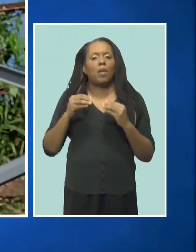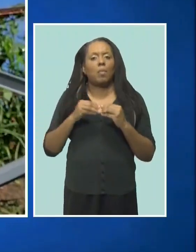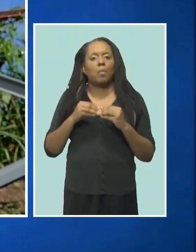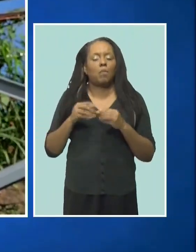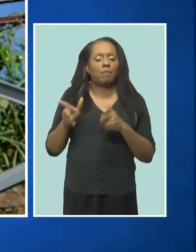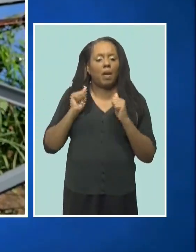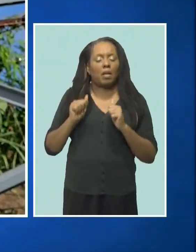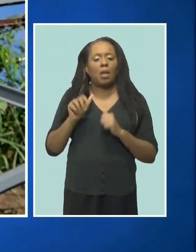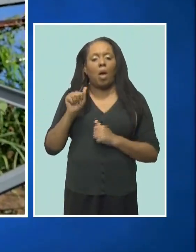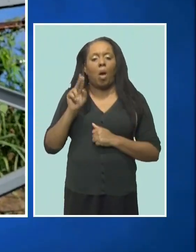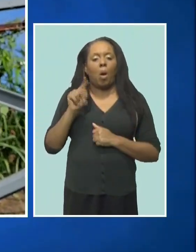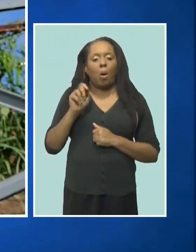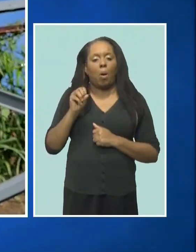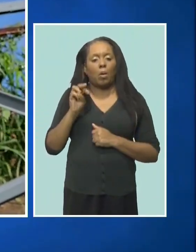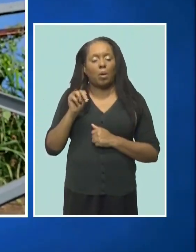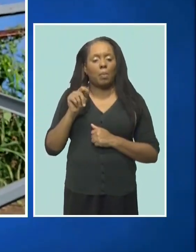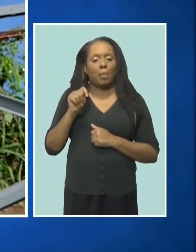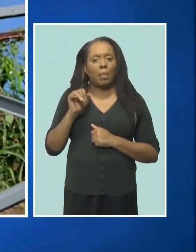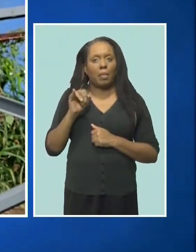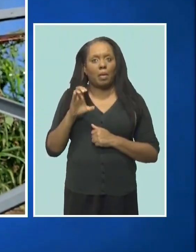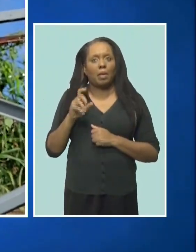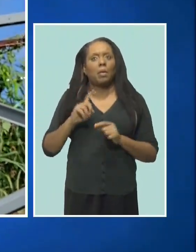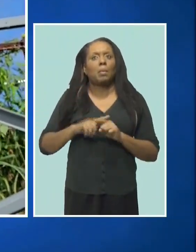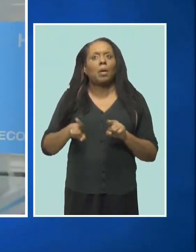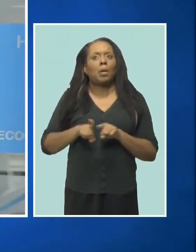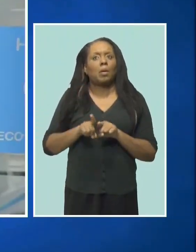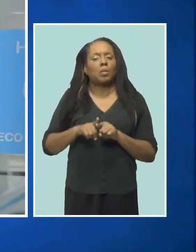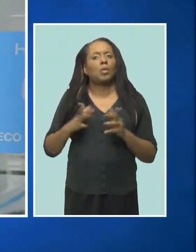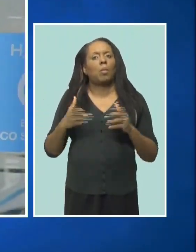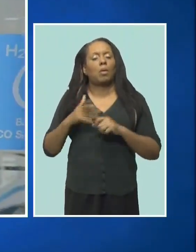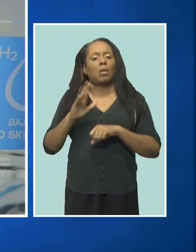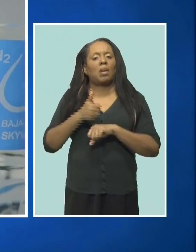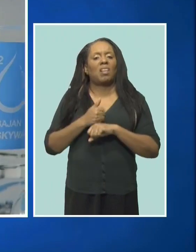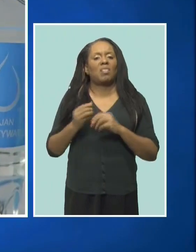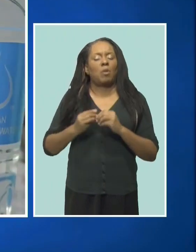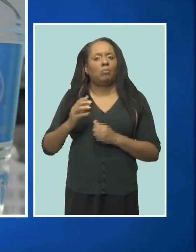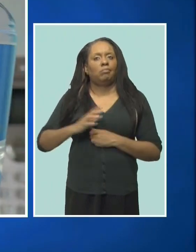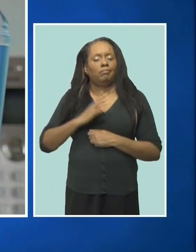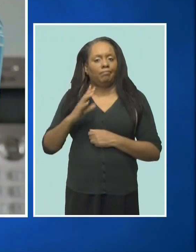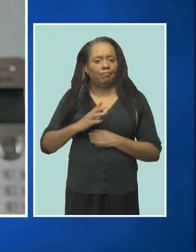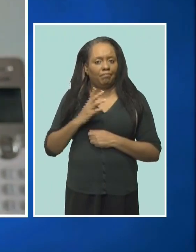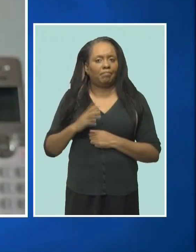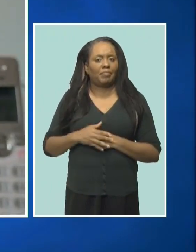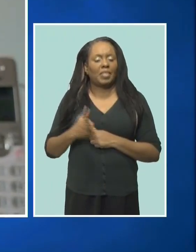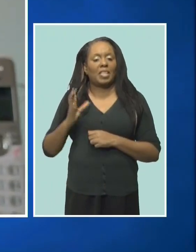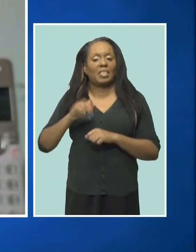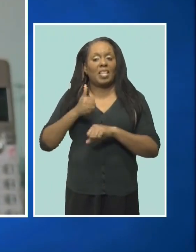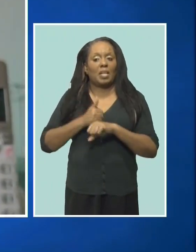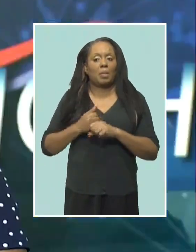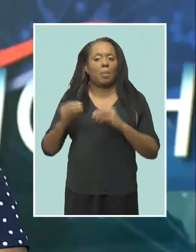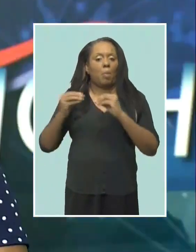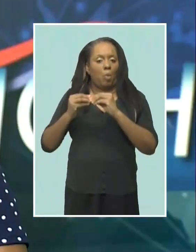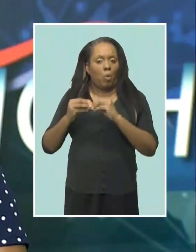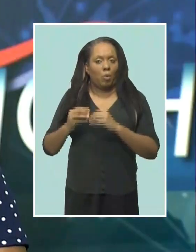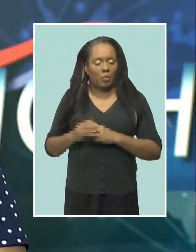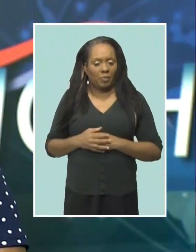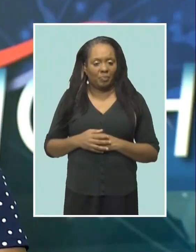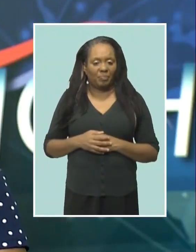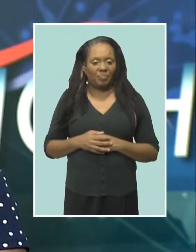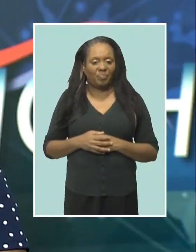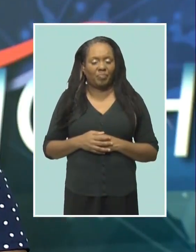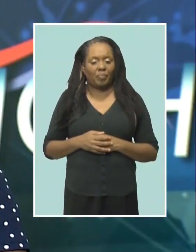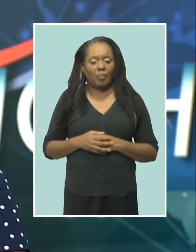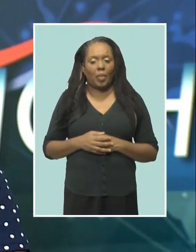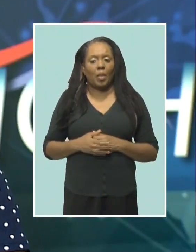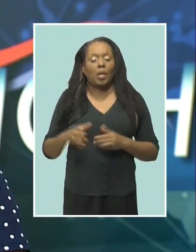officials say they are also looking at franchising. Trevor Thorpe for the Business Report. Students of the